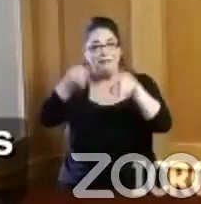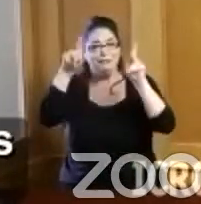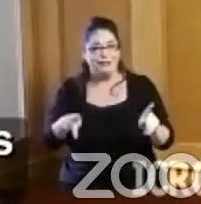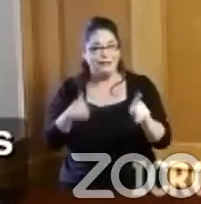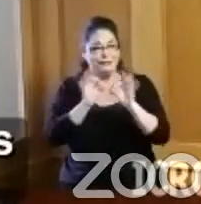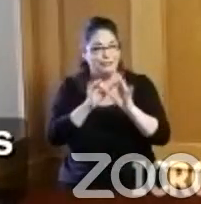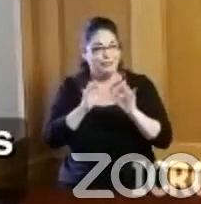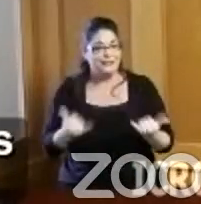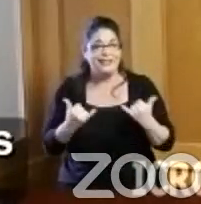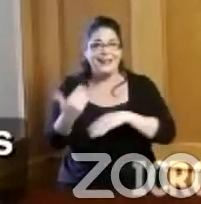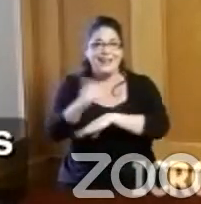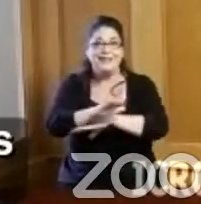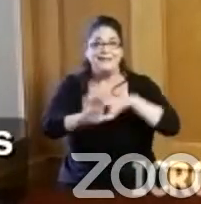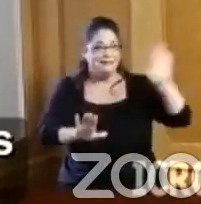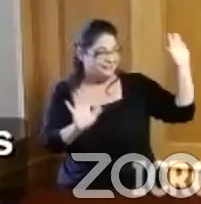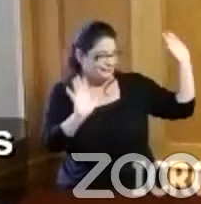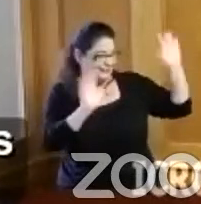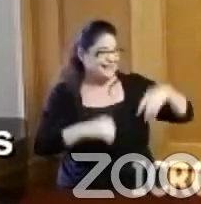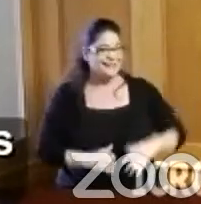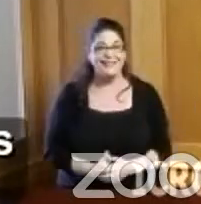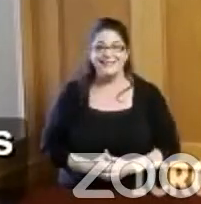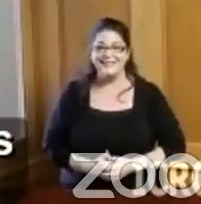meeting.